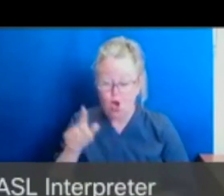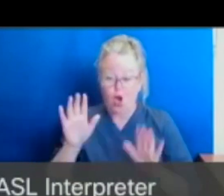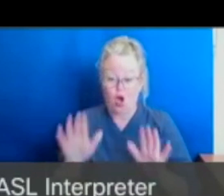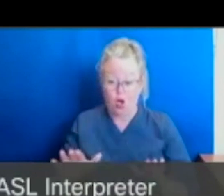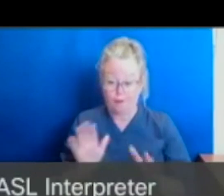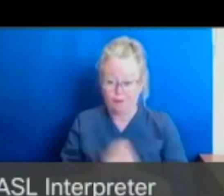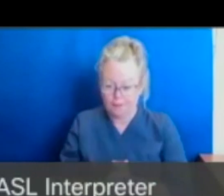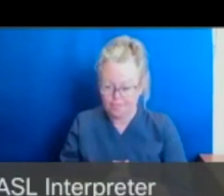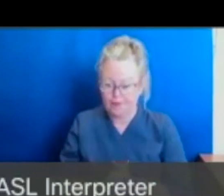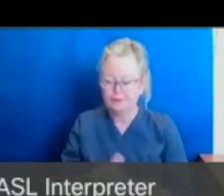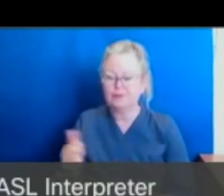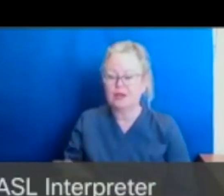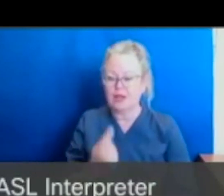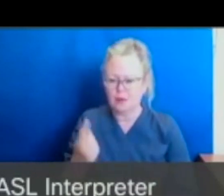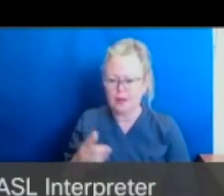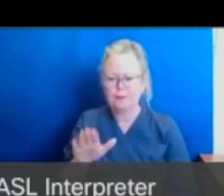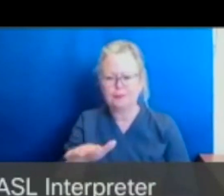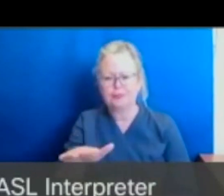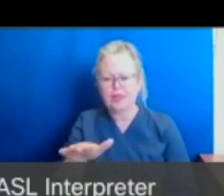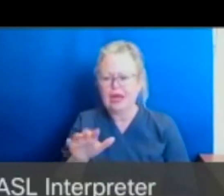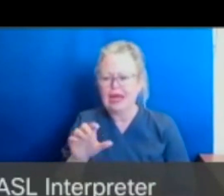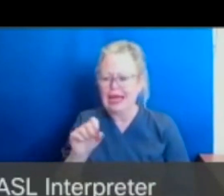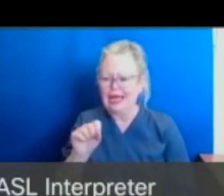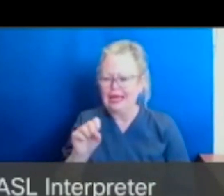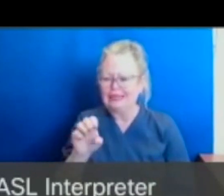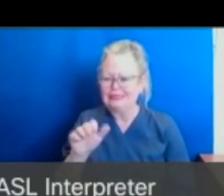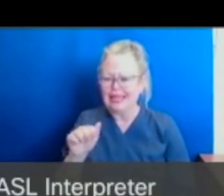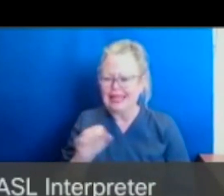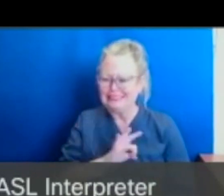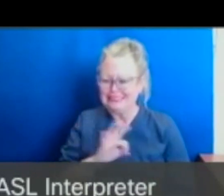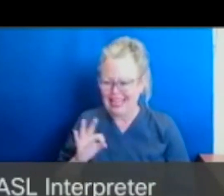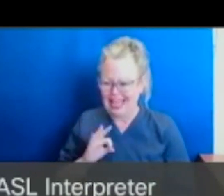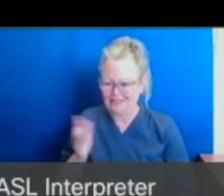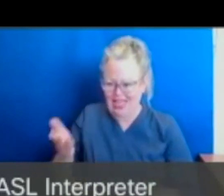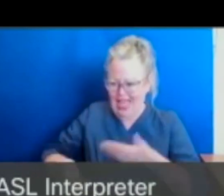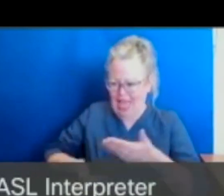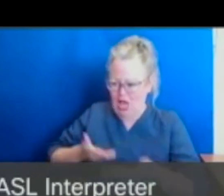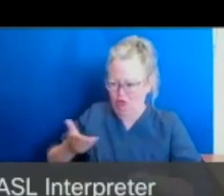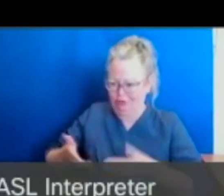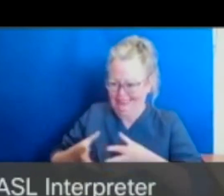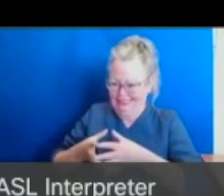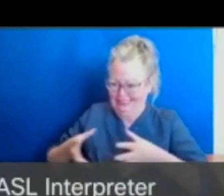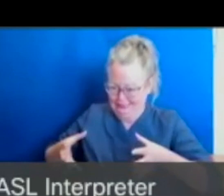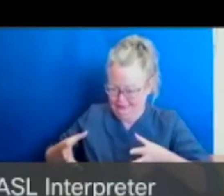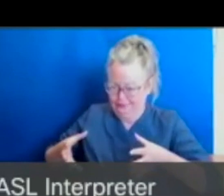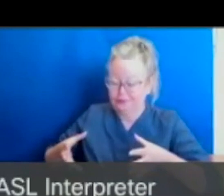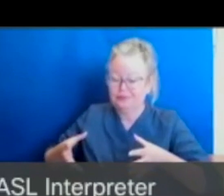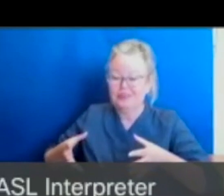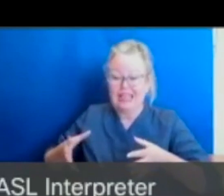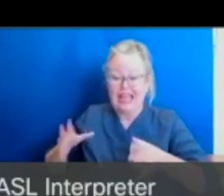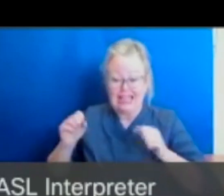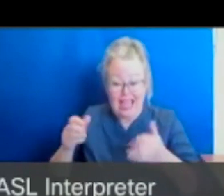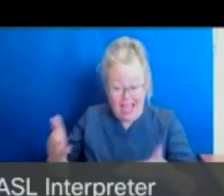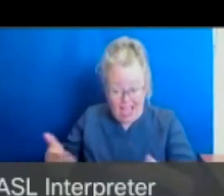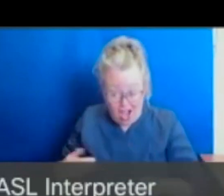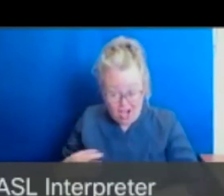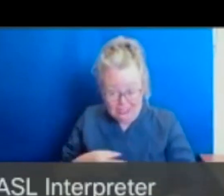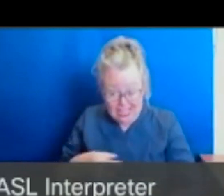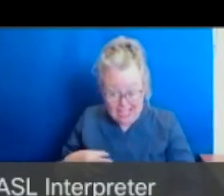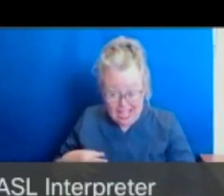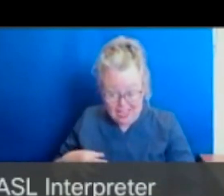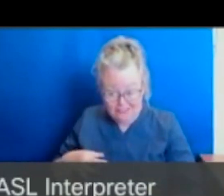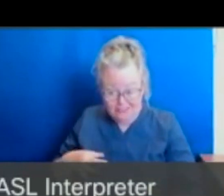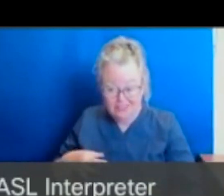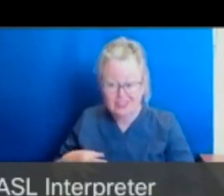Here's another question though. Around SCA staff members. Can SCA staff members